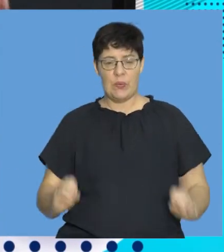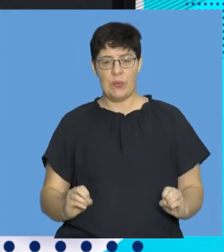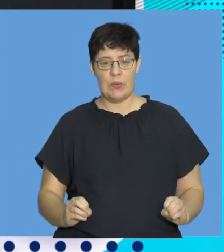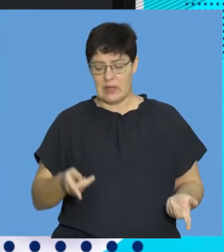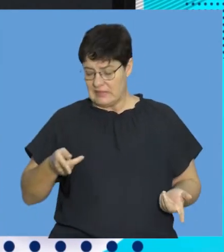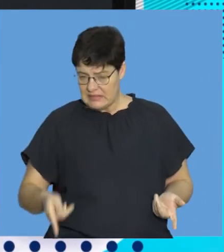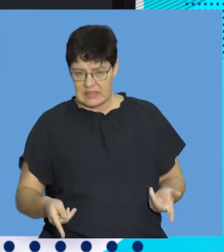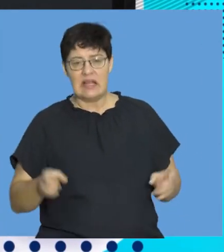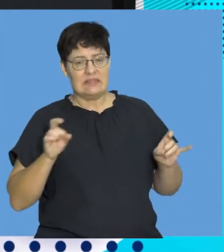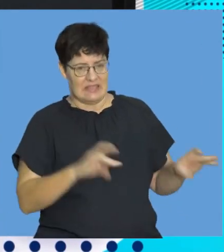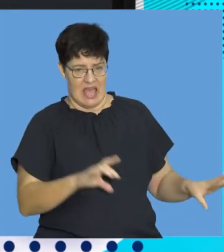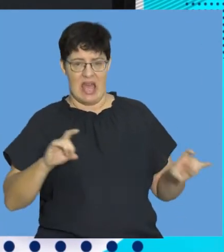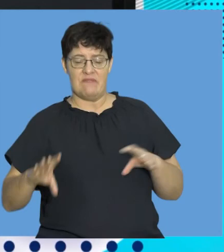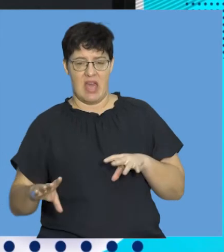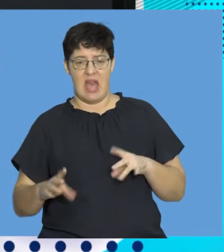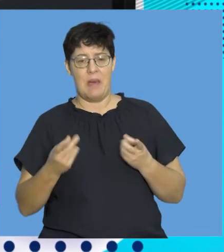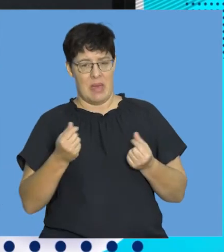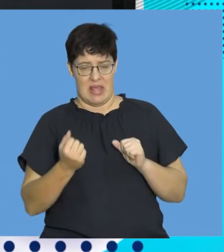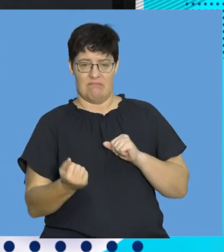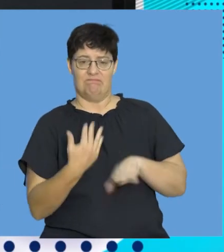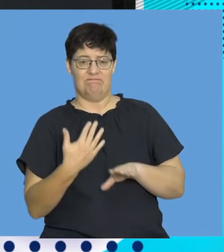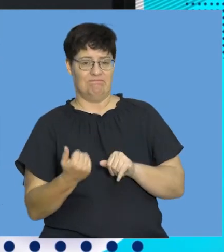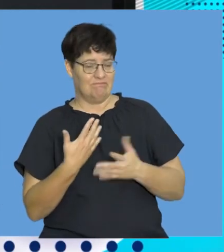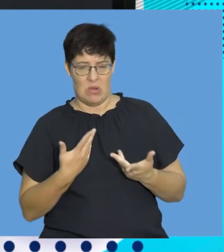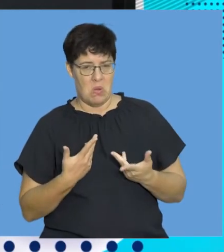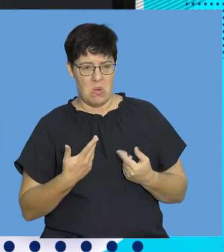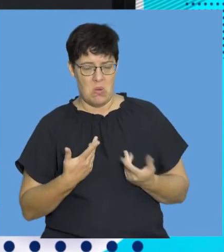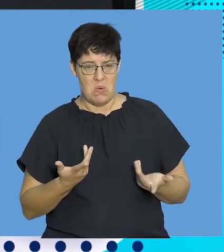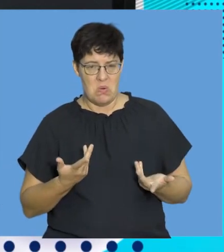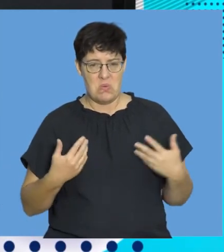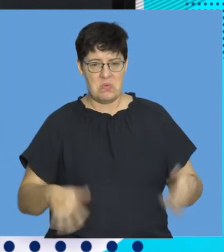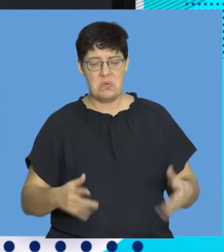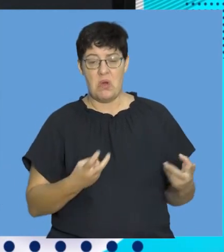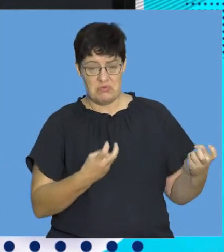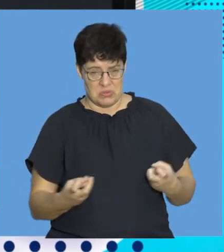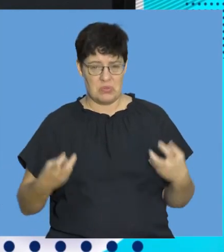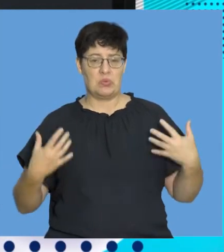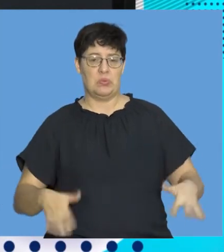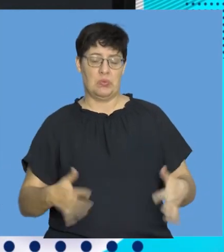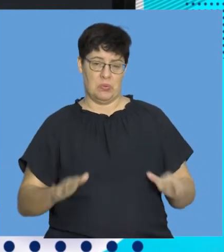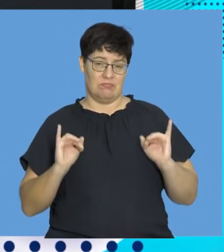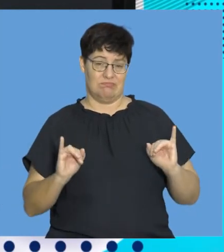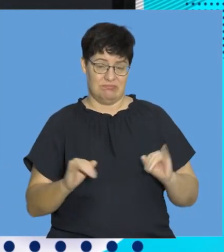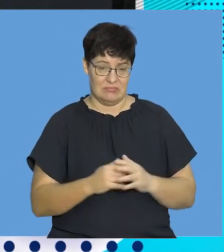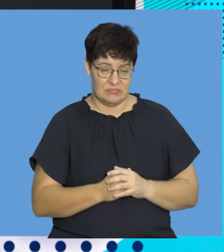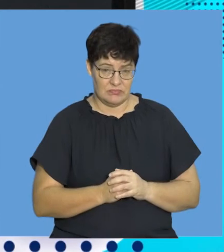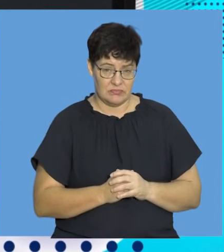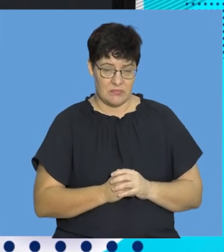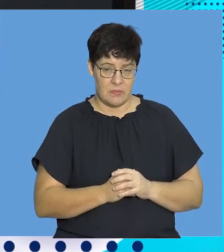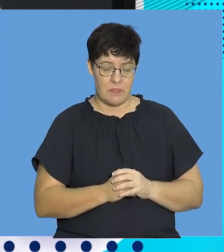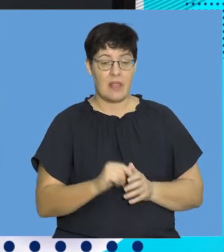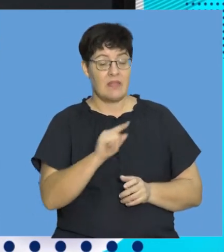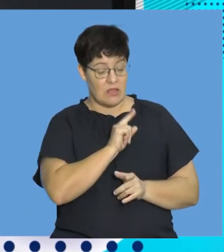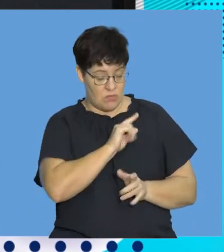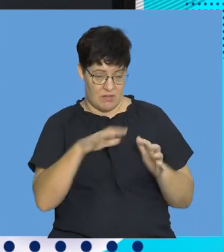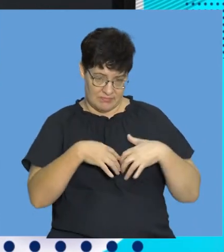and you can clearly see it is now putting a strain on your cash resources. So therefore, the